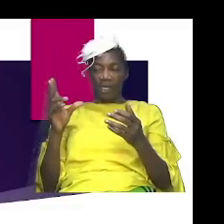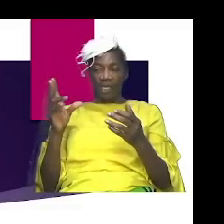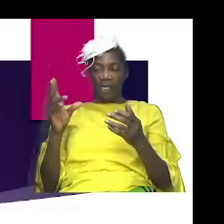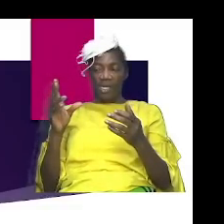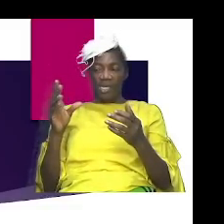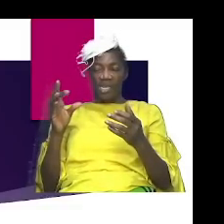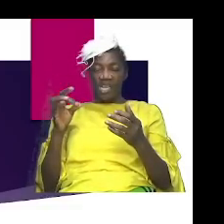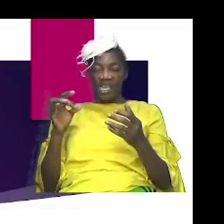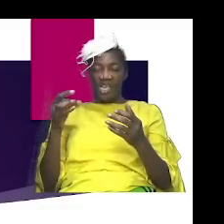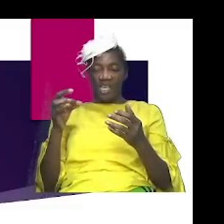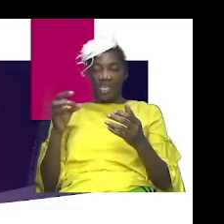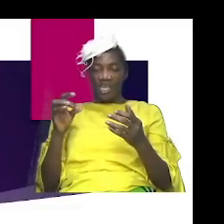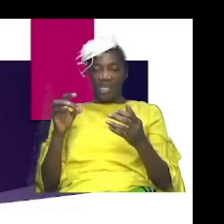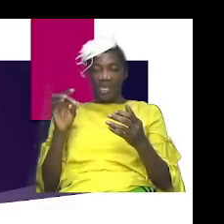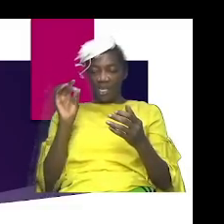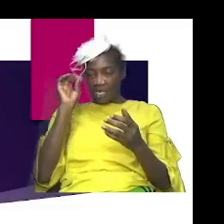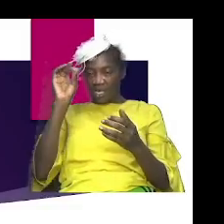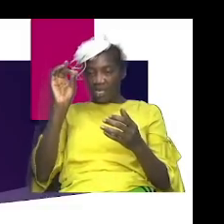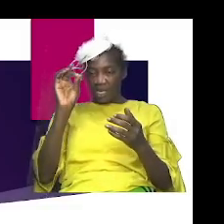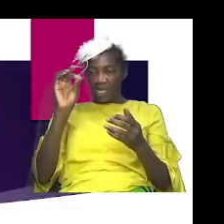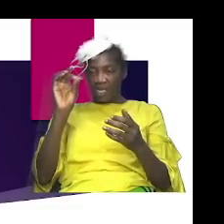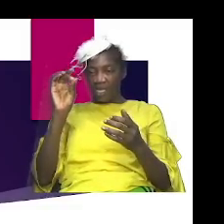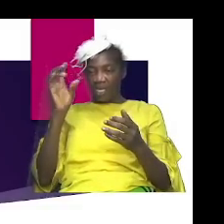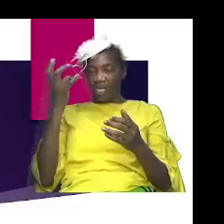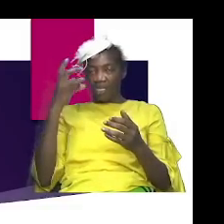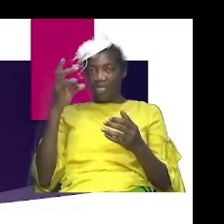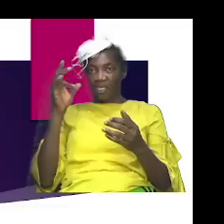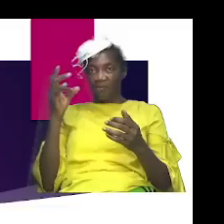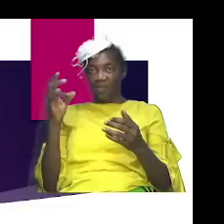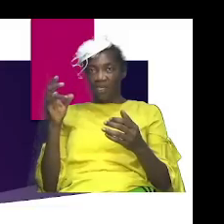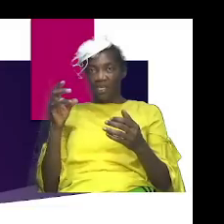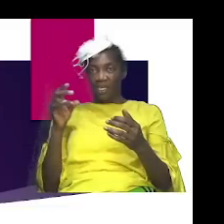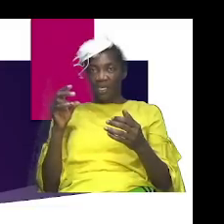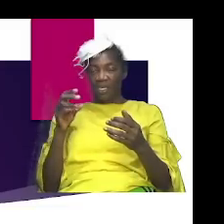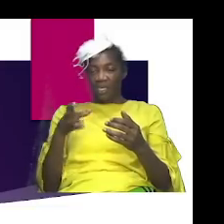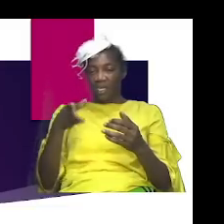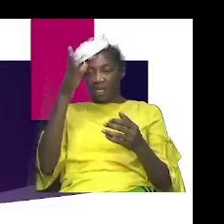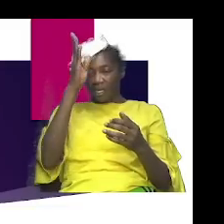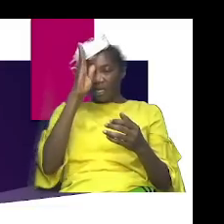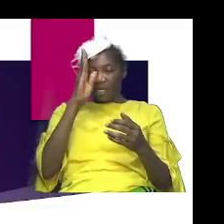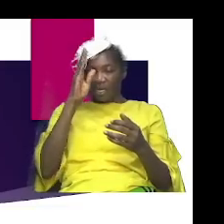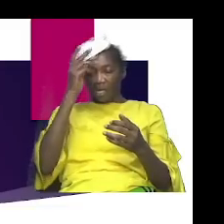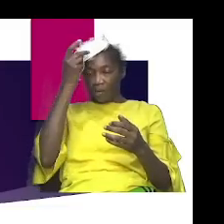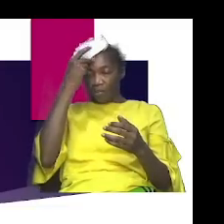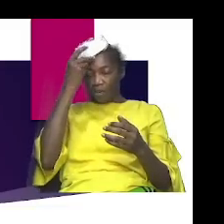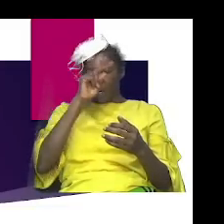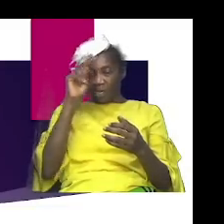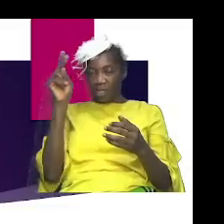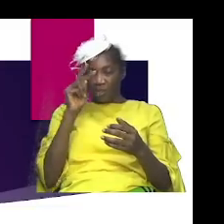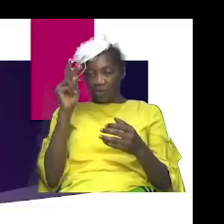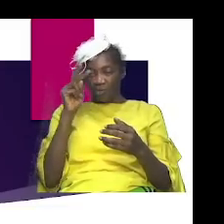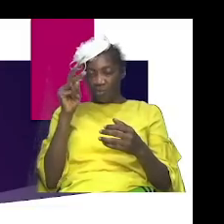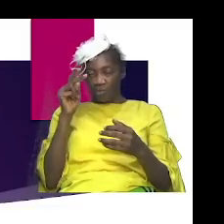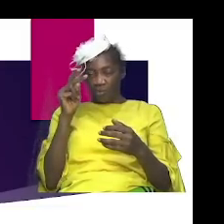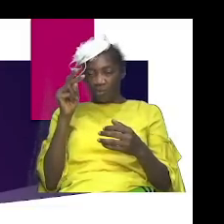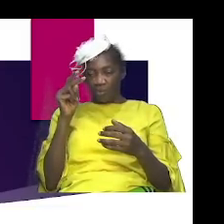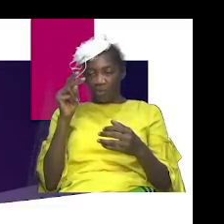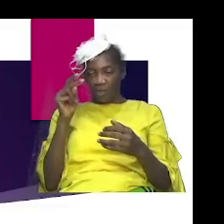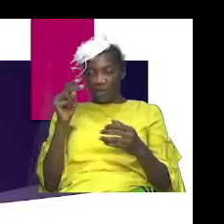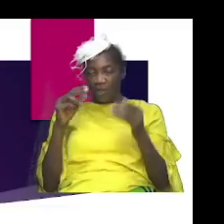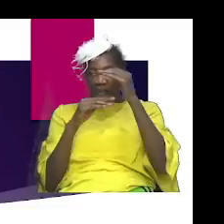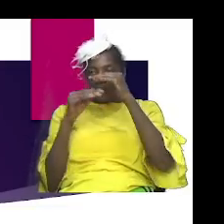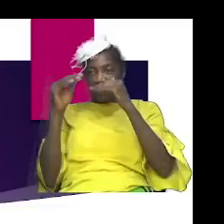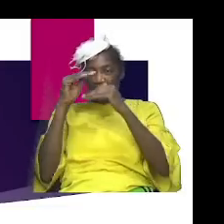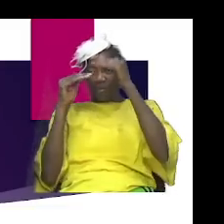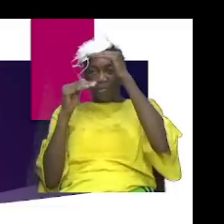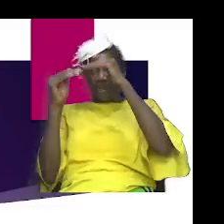because Paul is now using the metaphor of a building construction project in